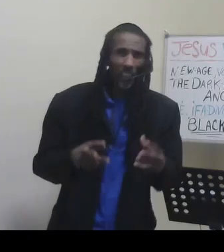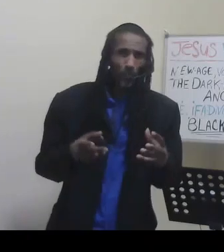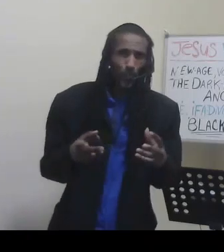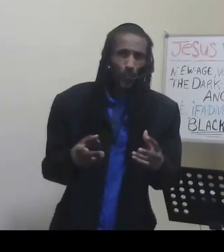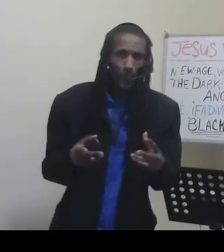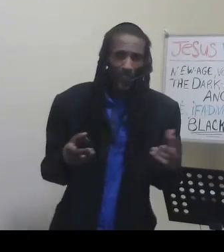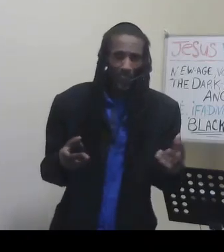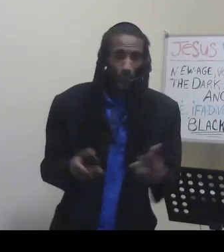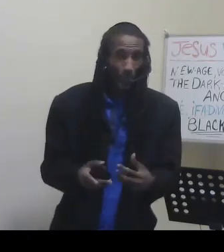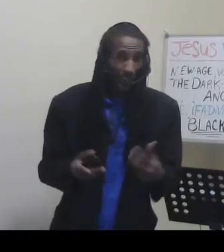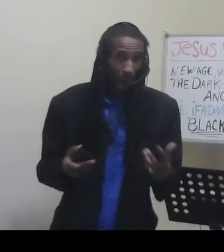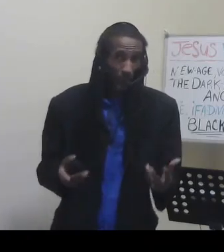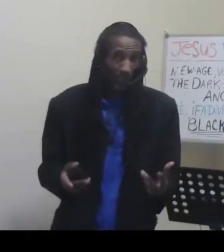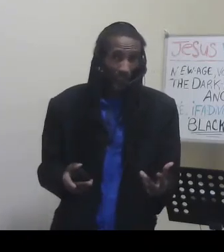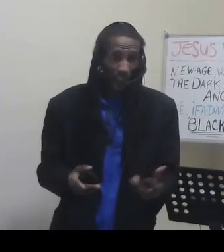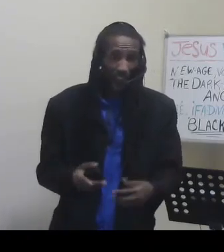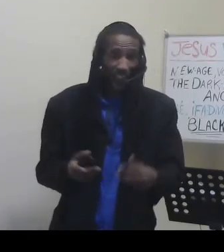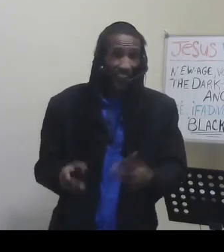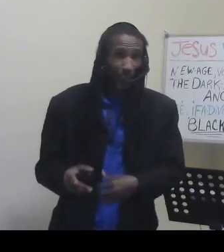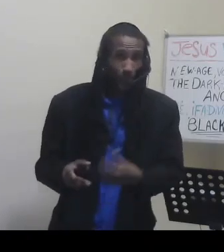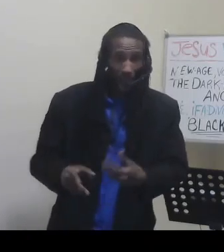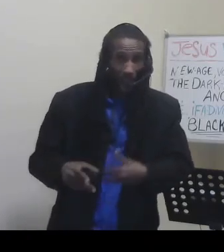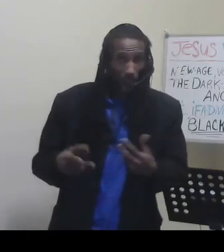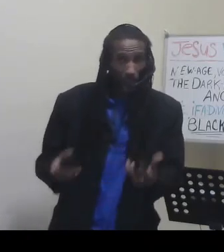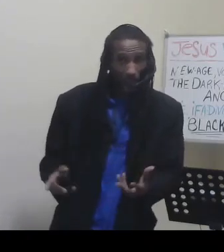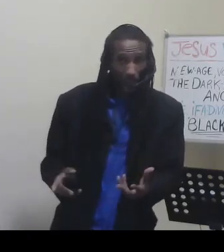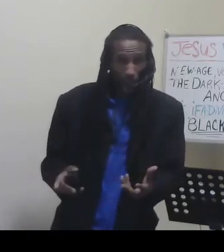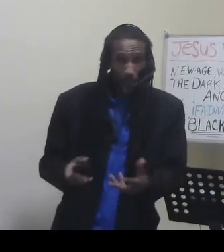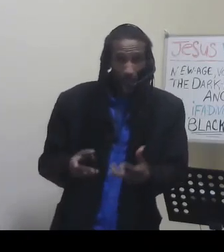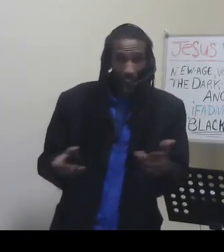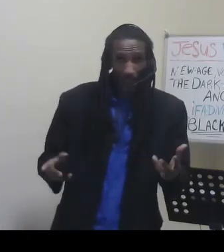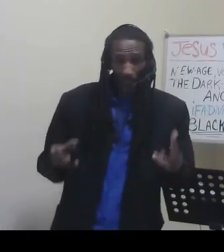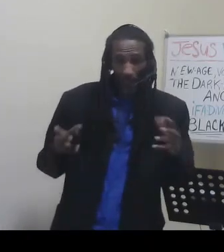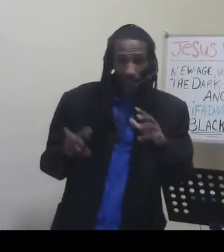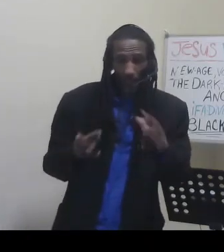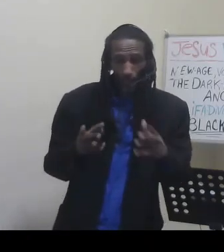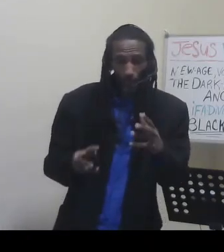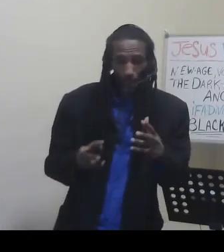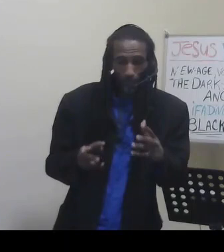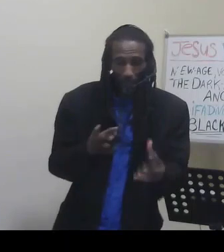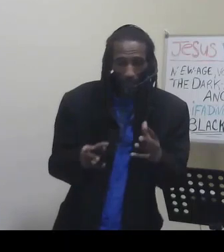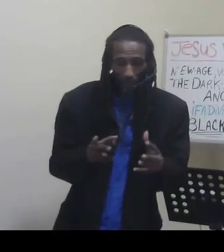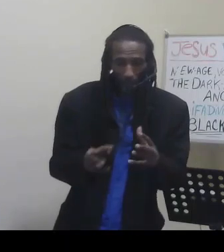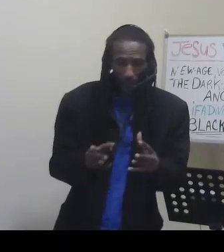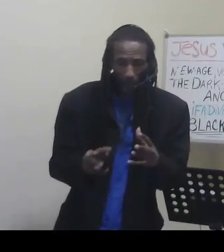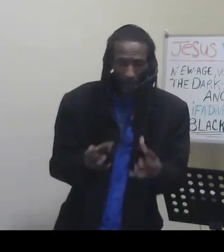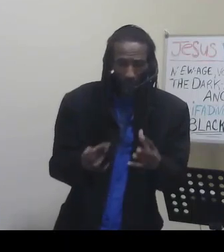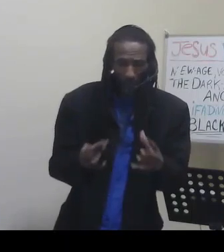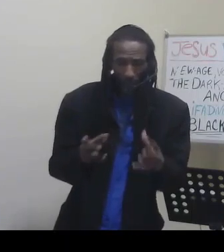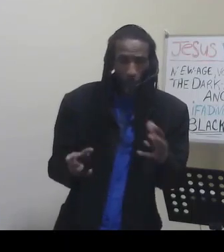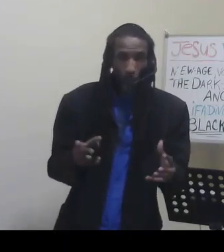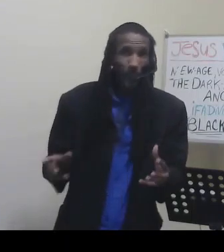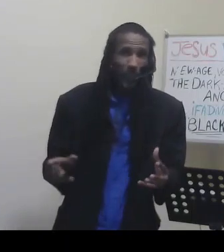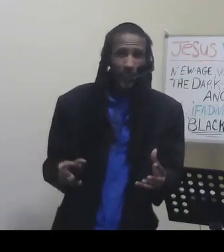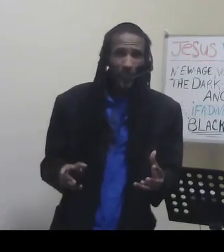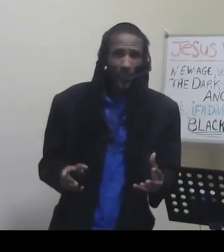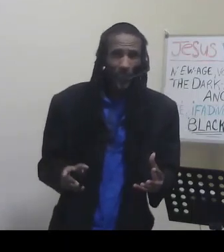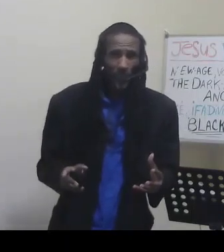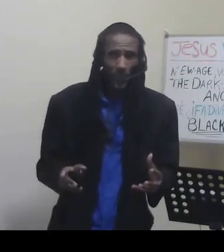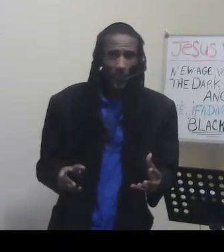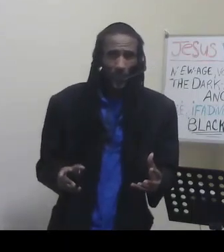of being in the presence of Jesus, and eating in the presence of Jesus when he was there, in blood and flesh form.